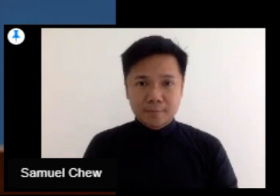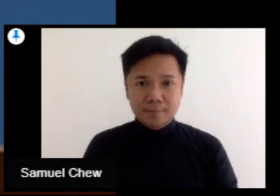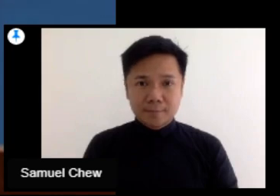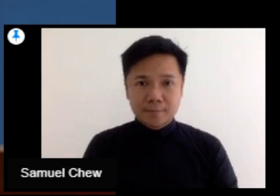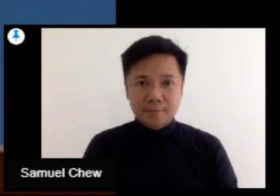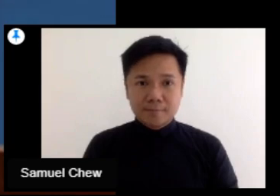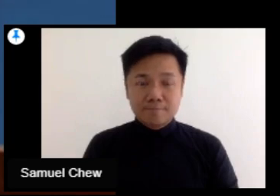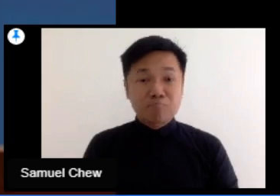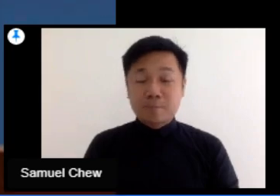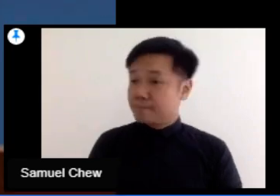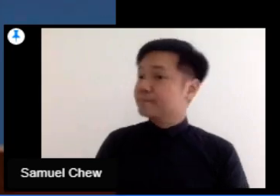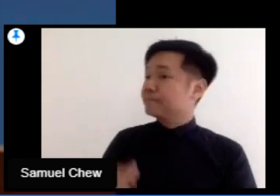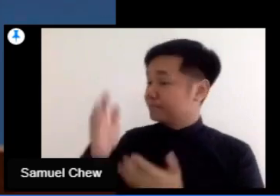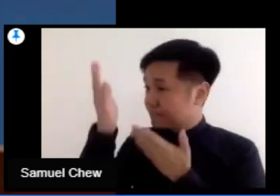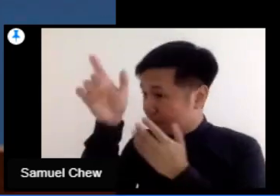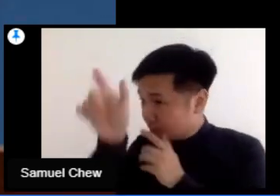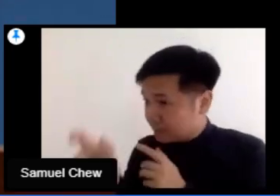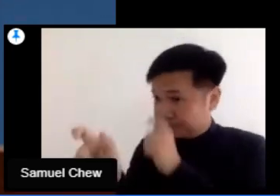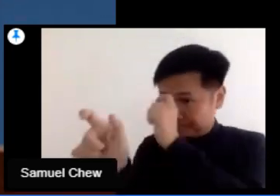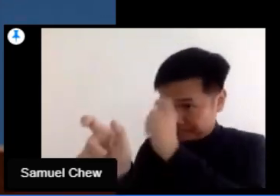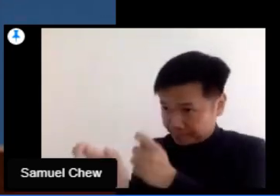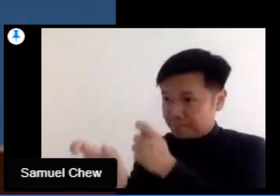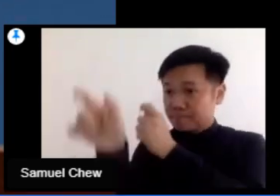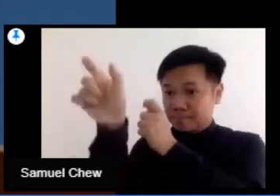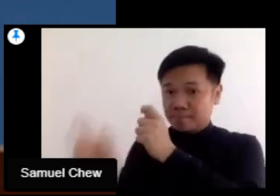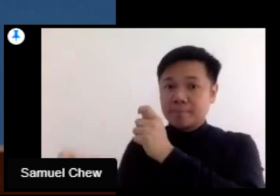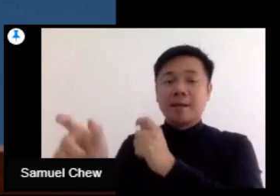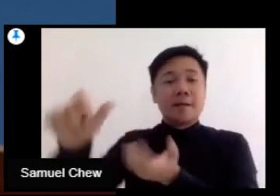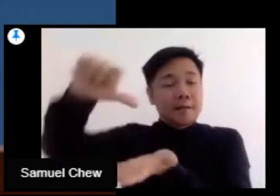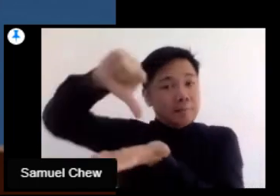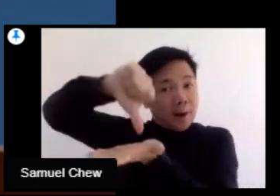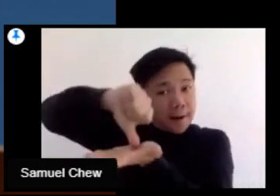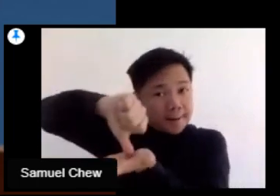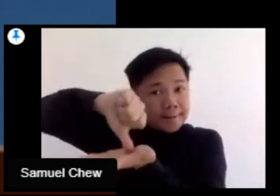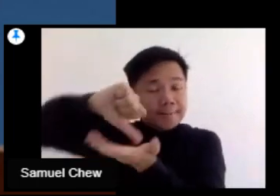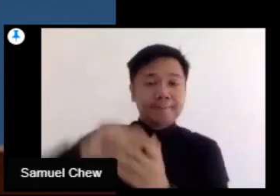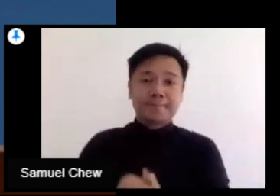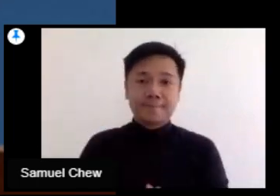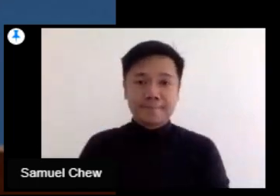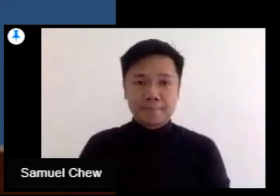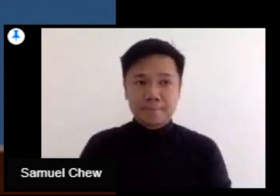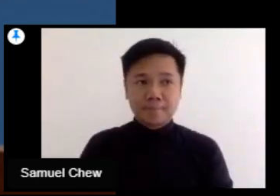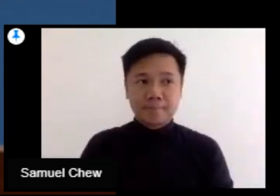I recognize the distinguished delegation of Iran.